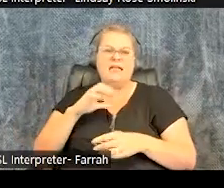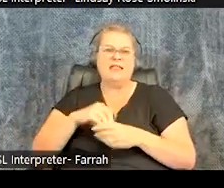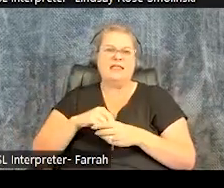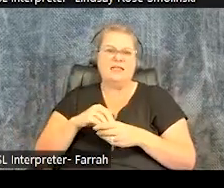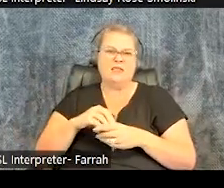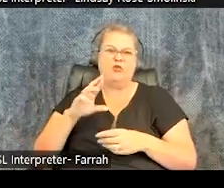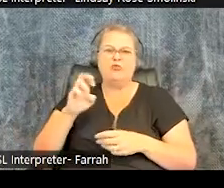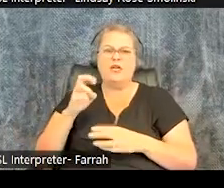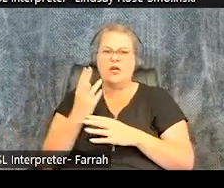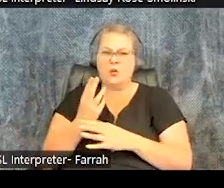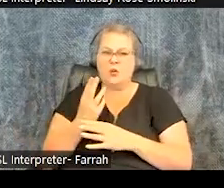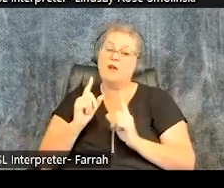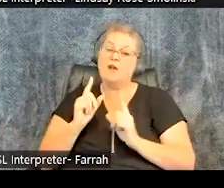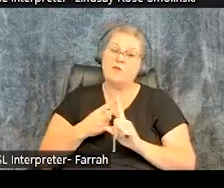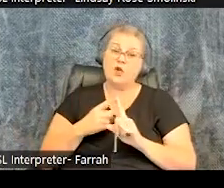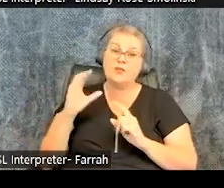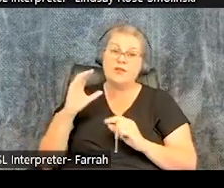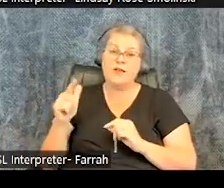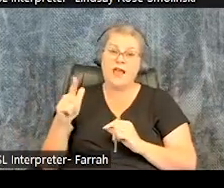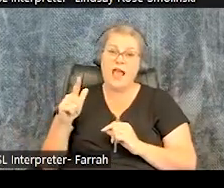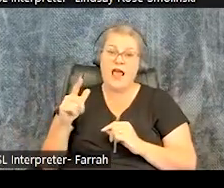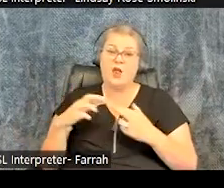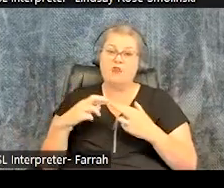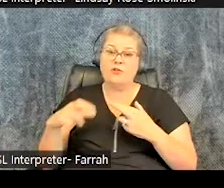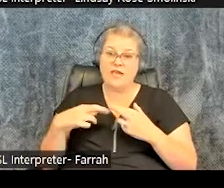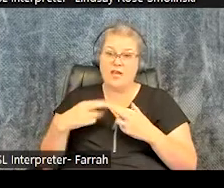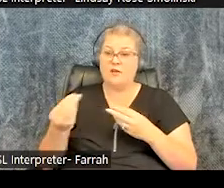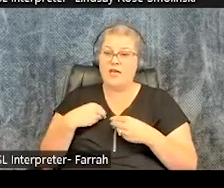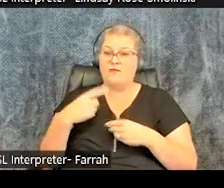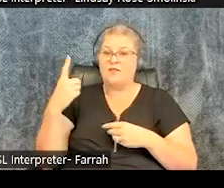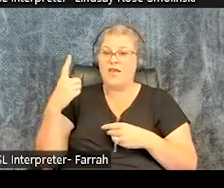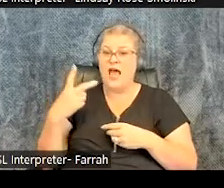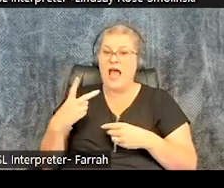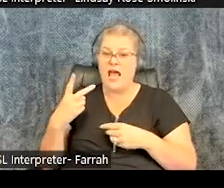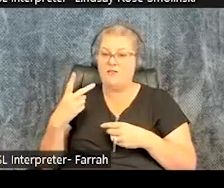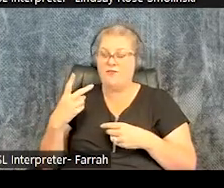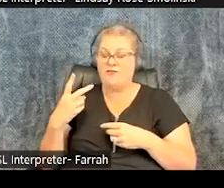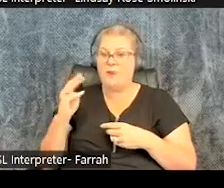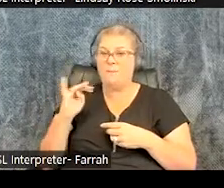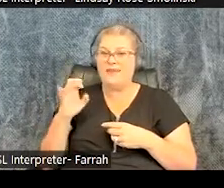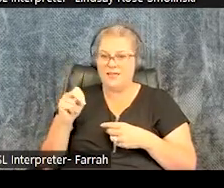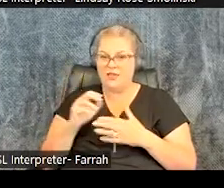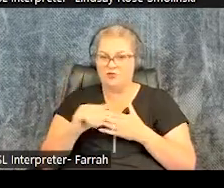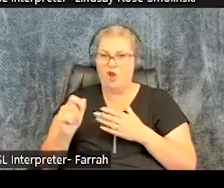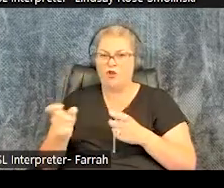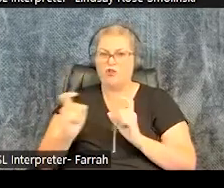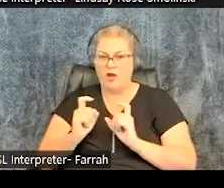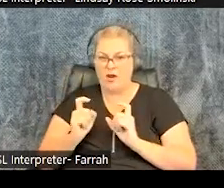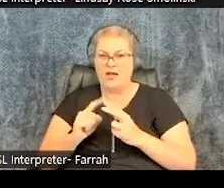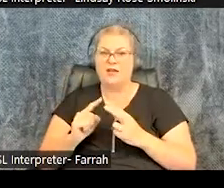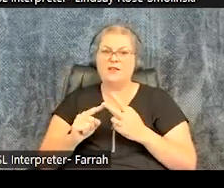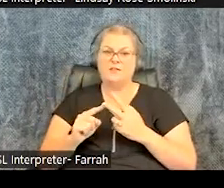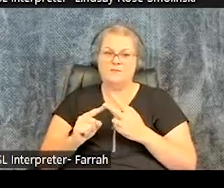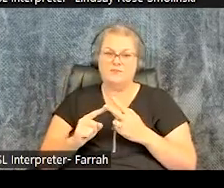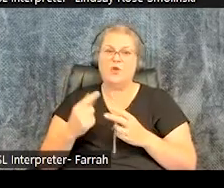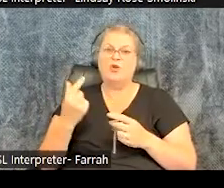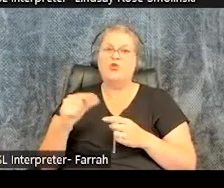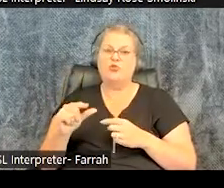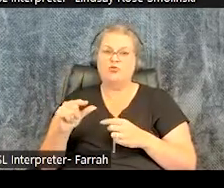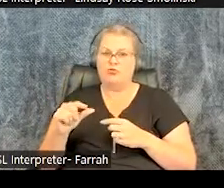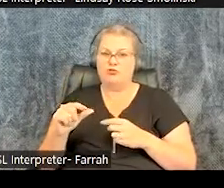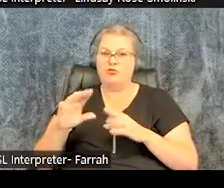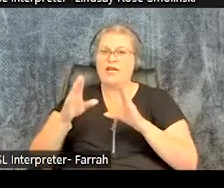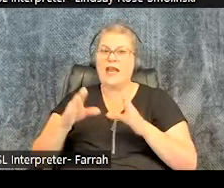of all, Cal Recycle awarded us a $500,000 grant, greenhouse gas reuse grant, specifically for refillable wine